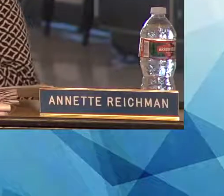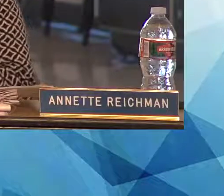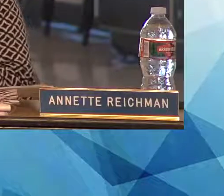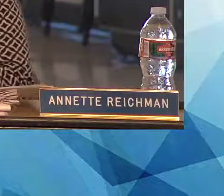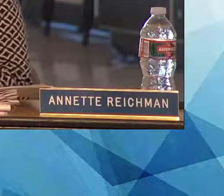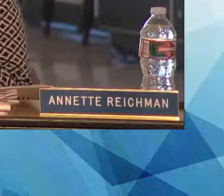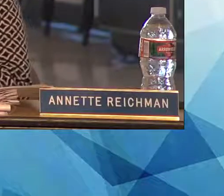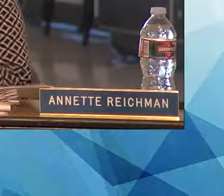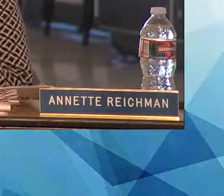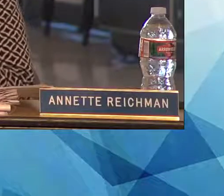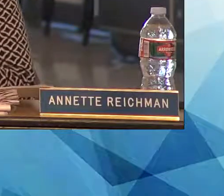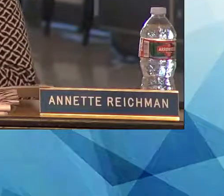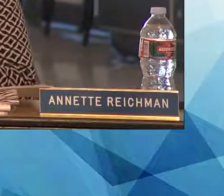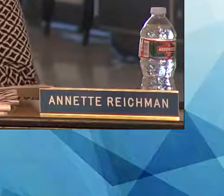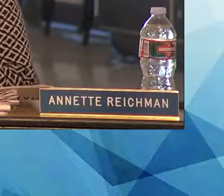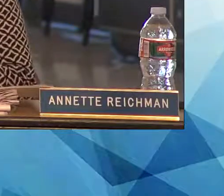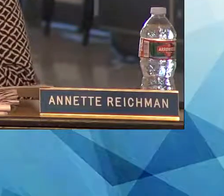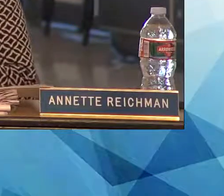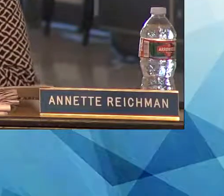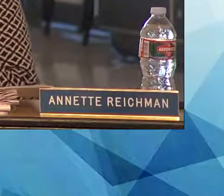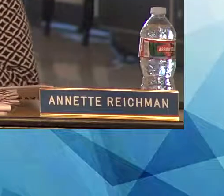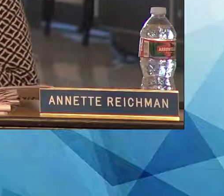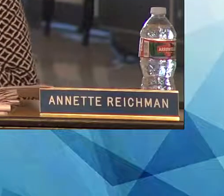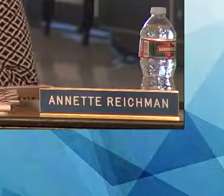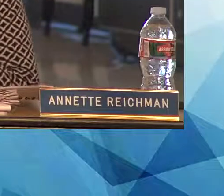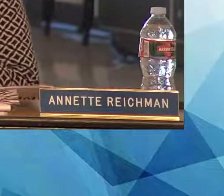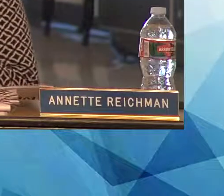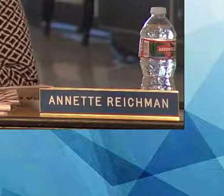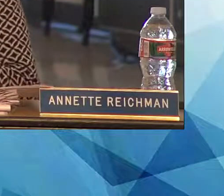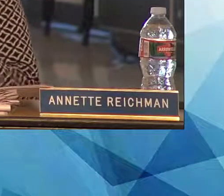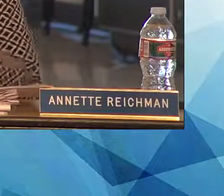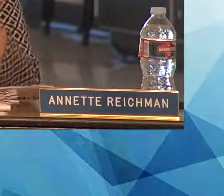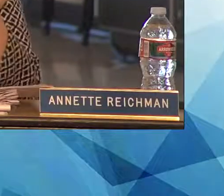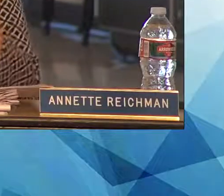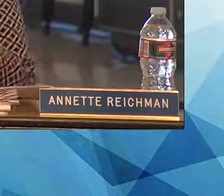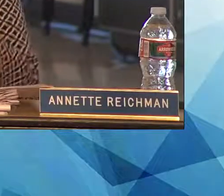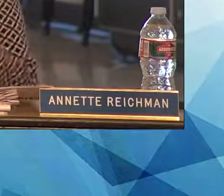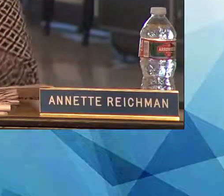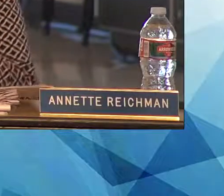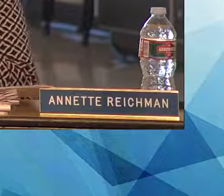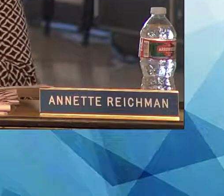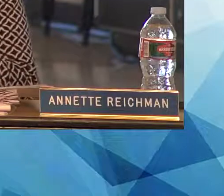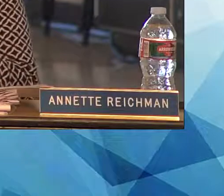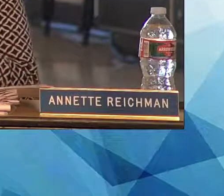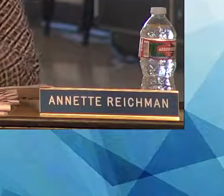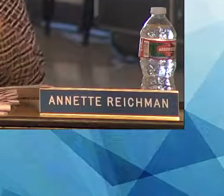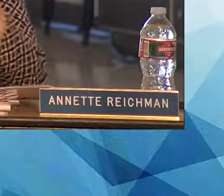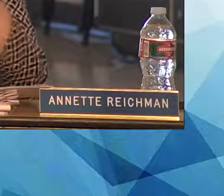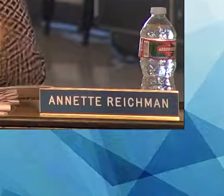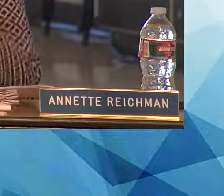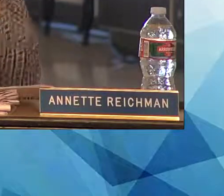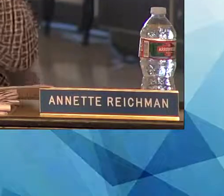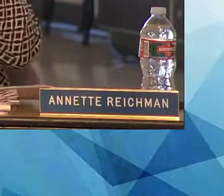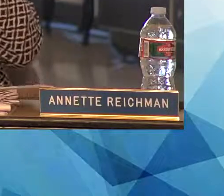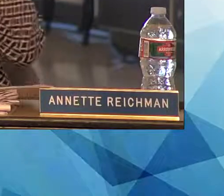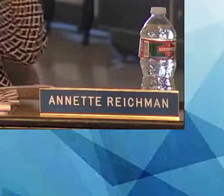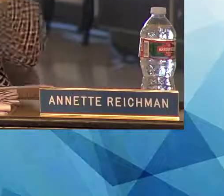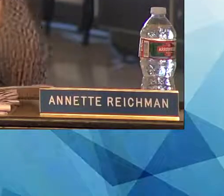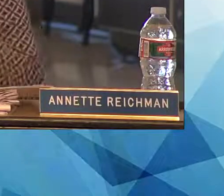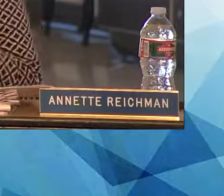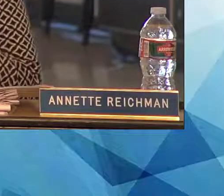March 2020. Really happy to see you here in person. So I want to